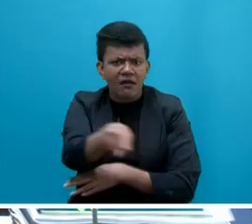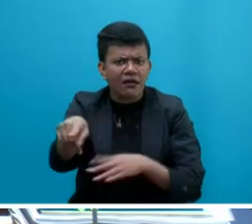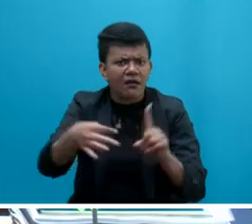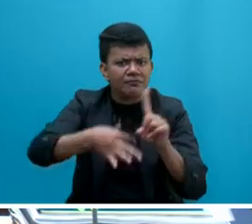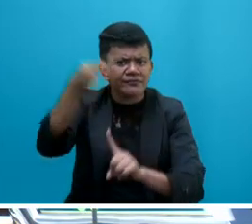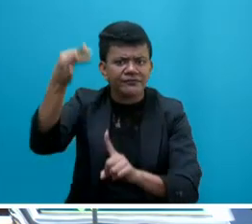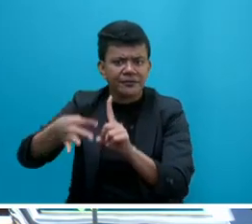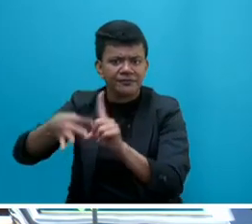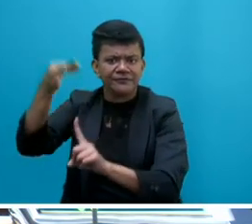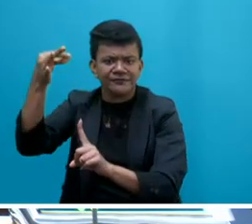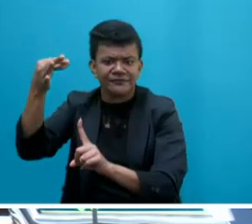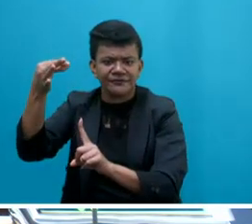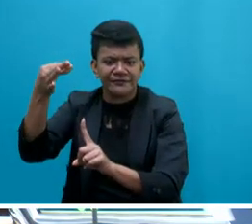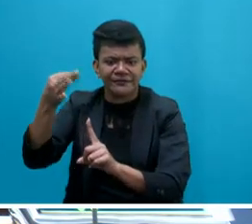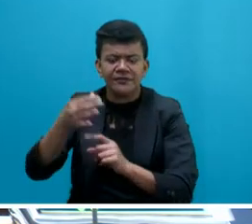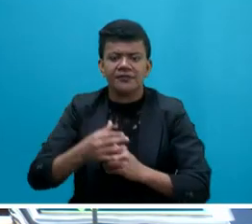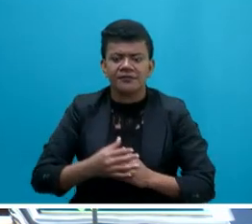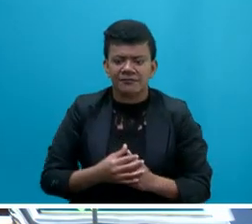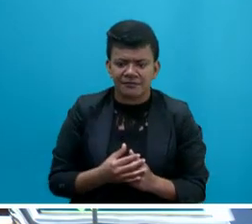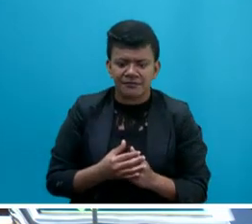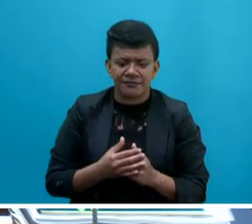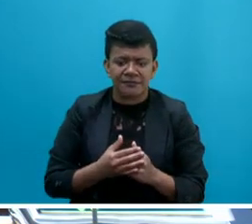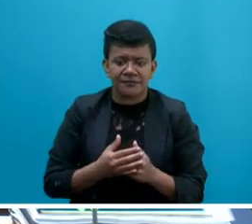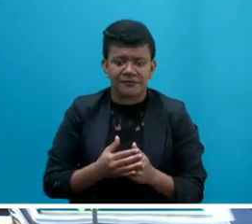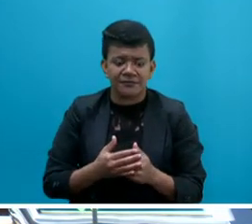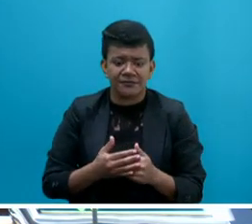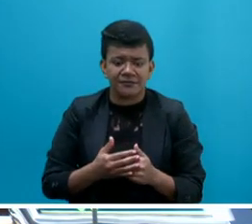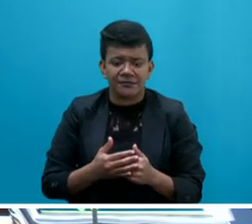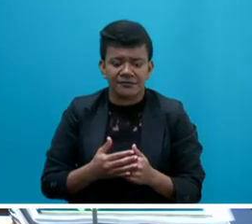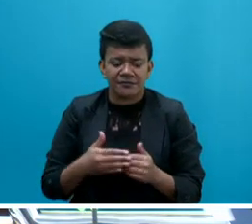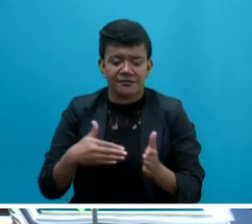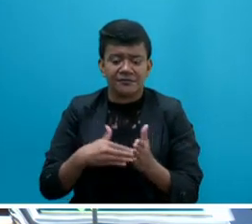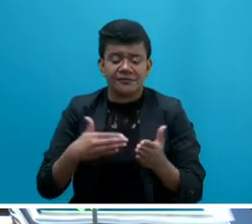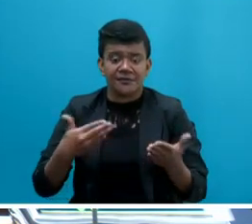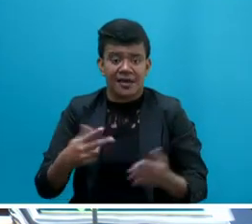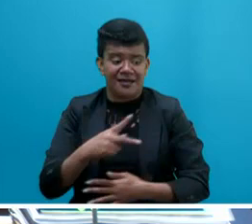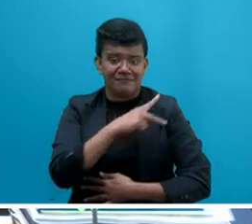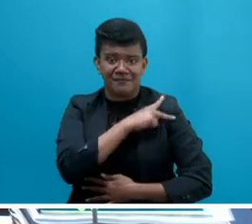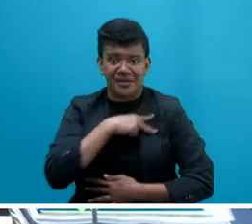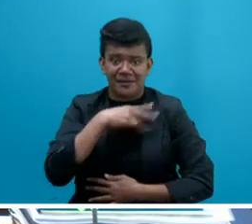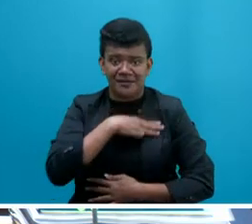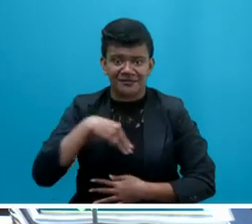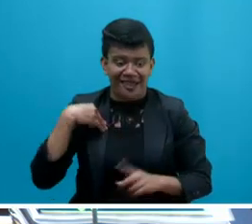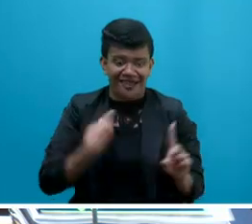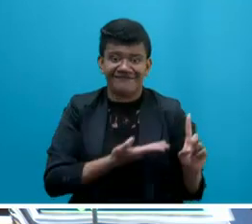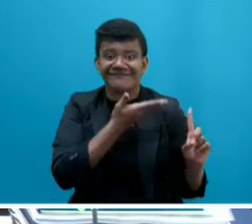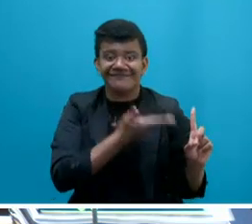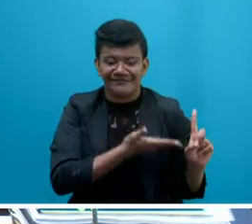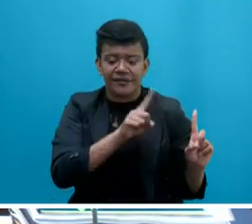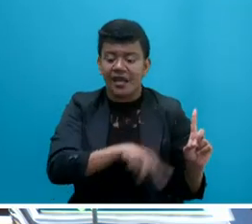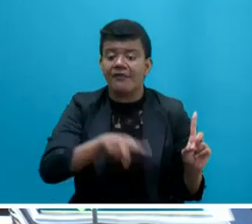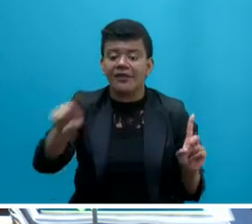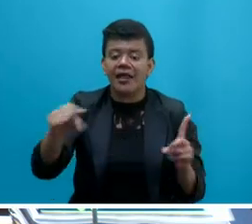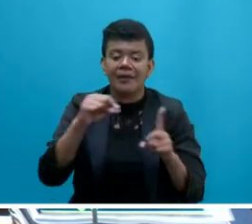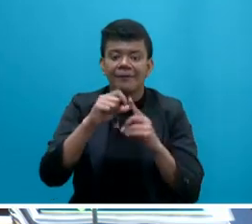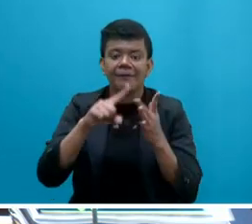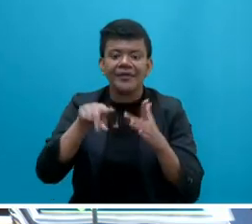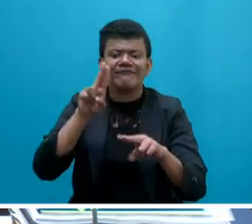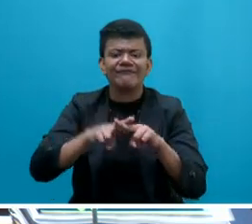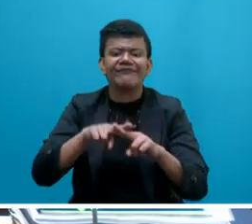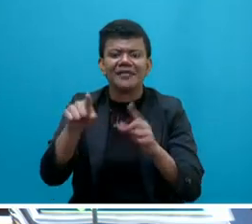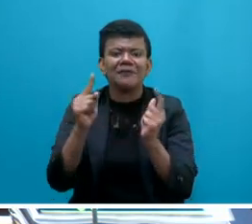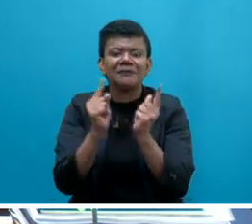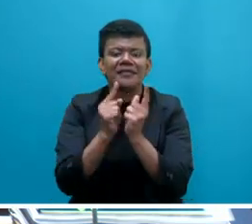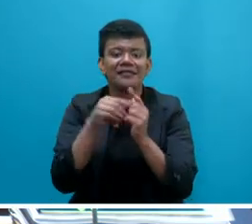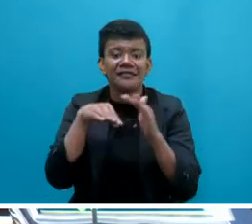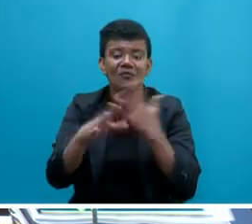Honorable Prime Minister attended the PIF leaders meeting in Tuvalu in August, where he reaffirmed Fiji's commitment to safeguarding and protecting the